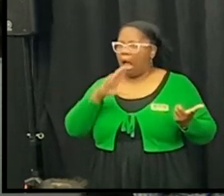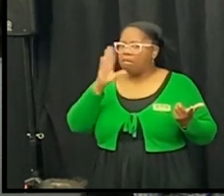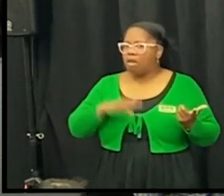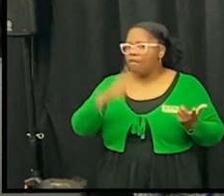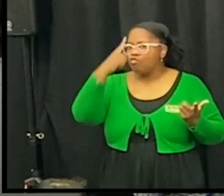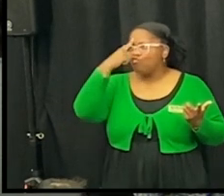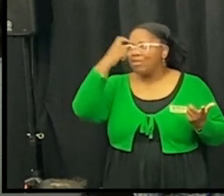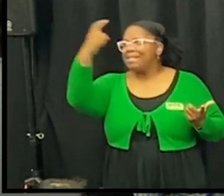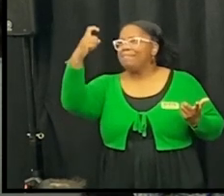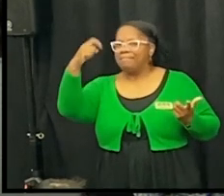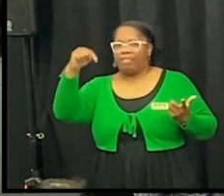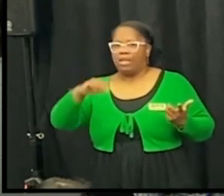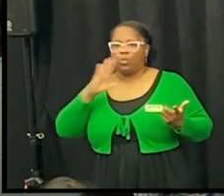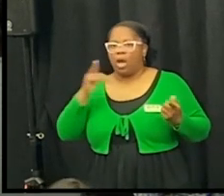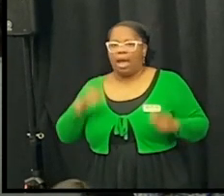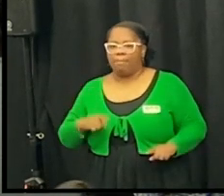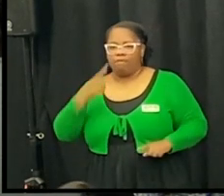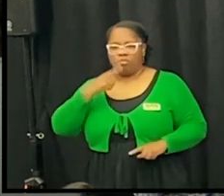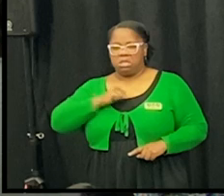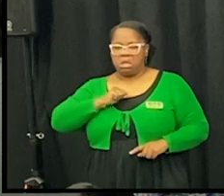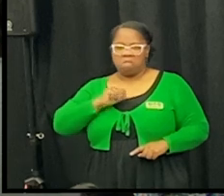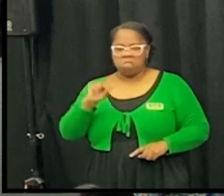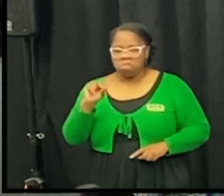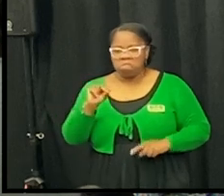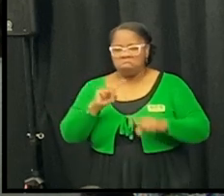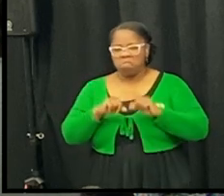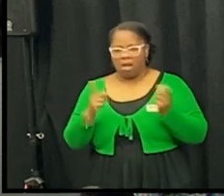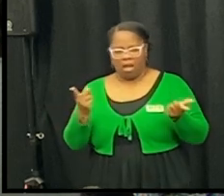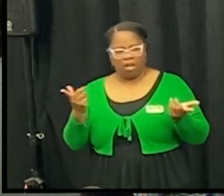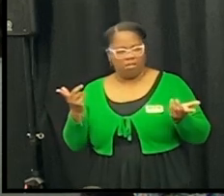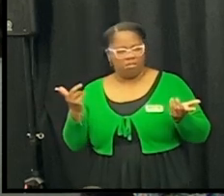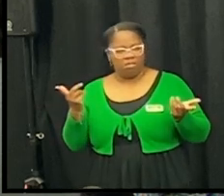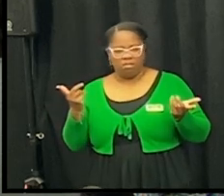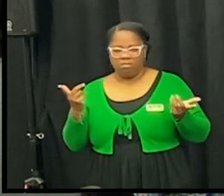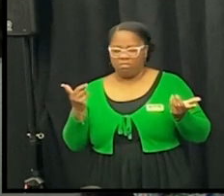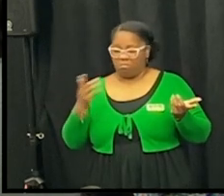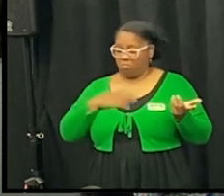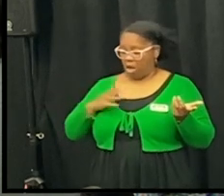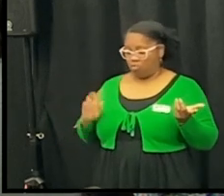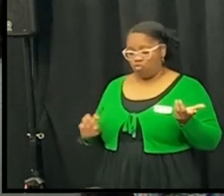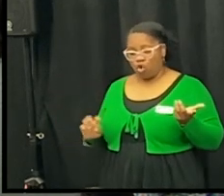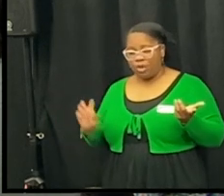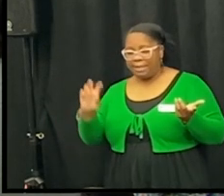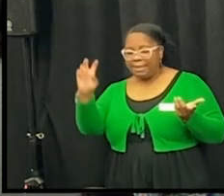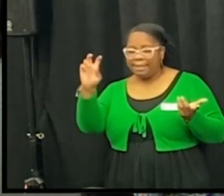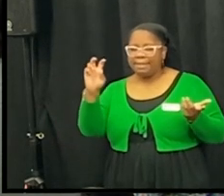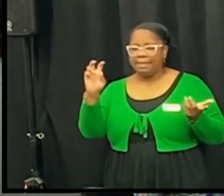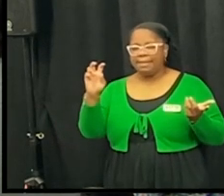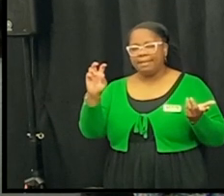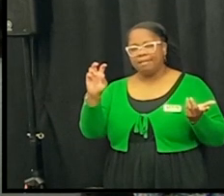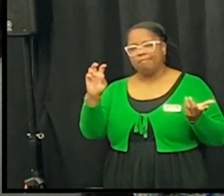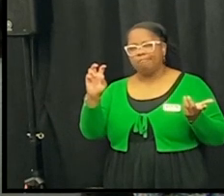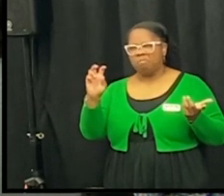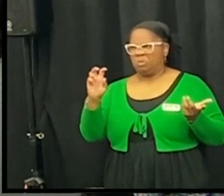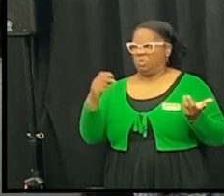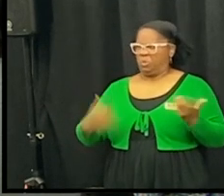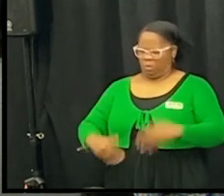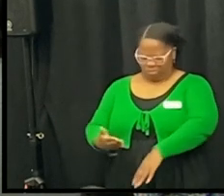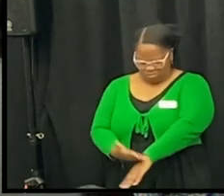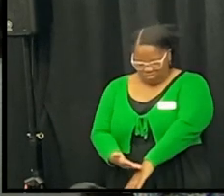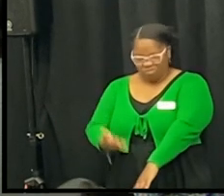of this, but it really, you know, the journey, I do see a lot of progress, actually.